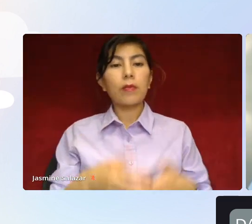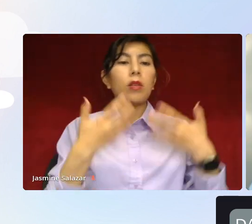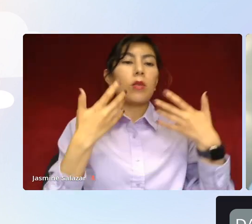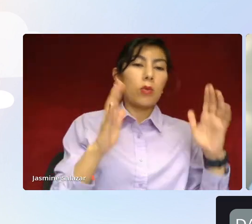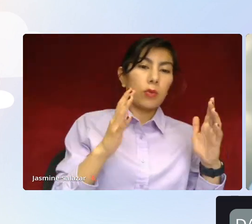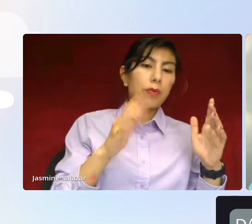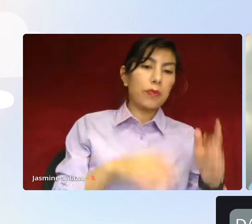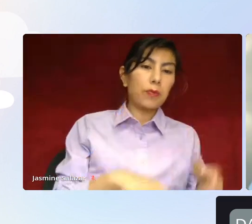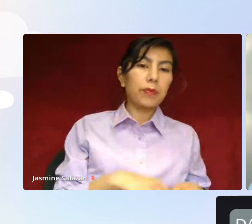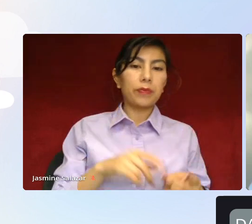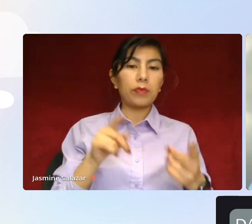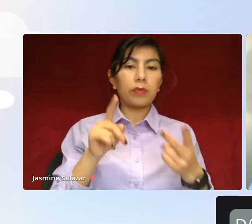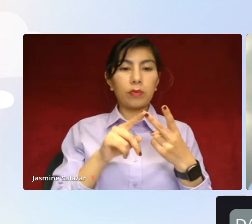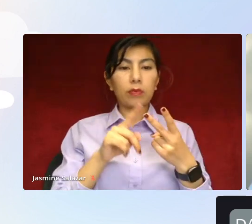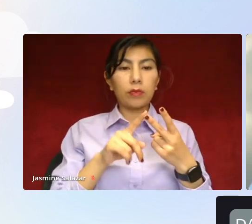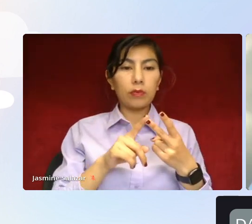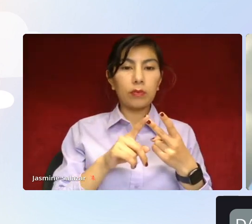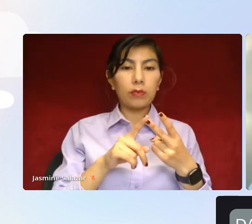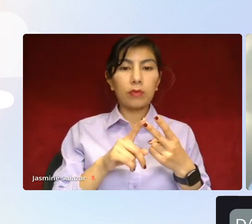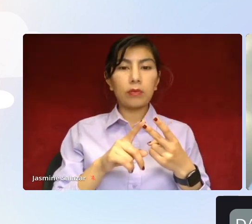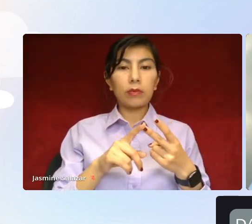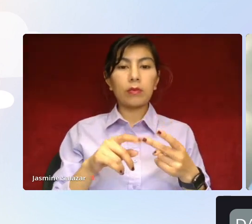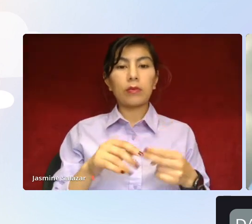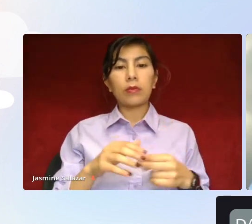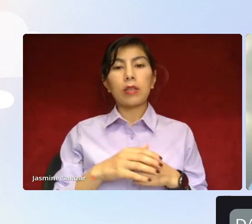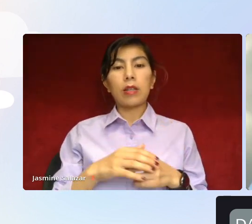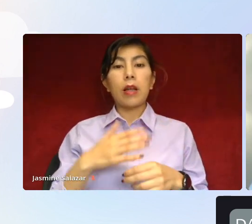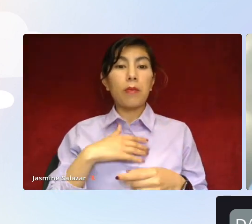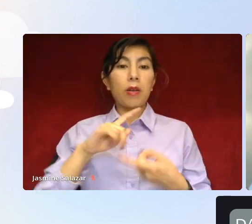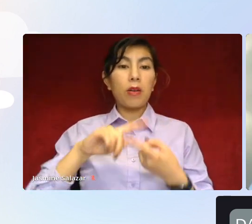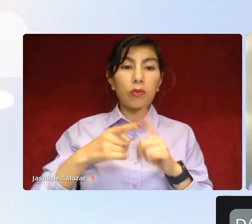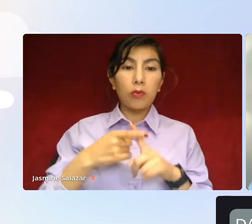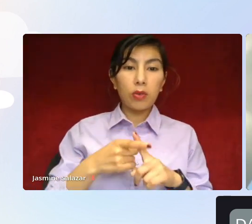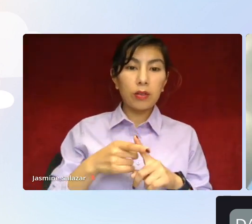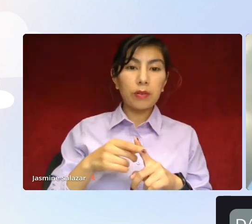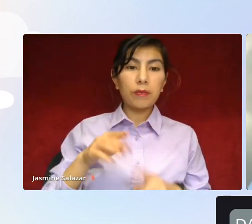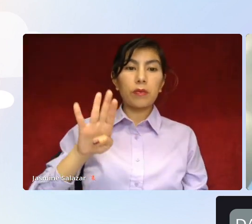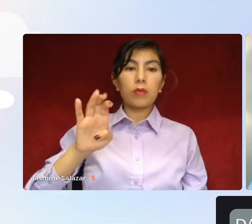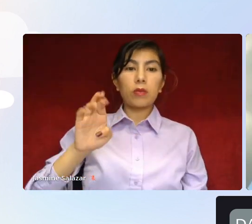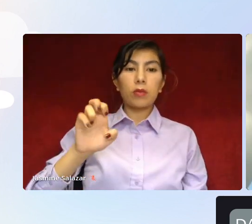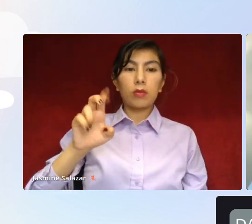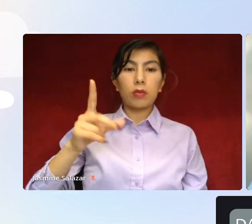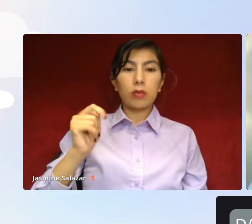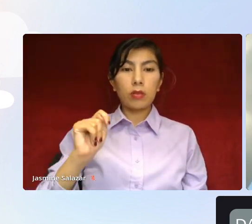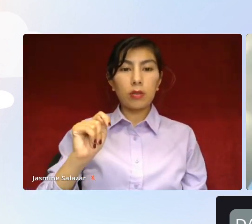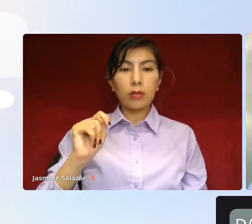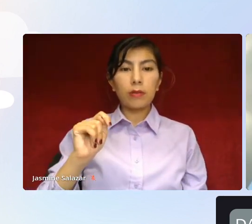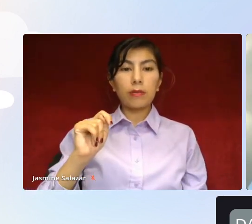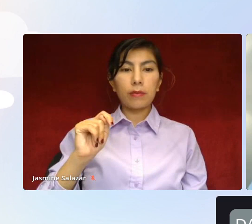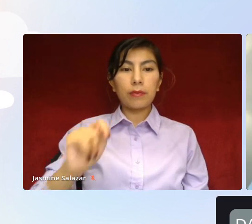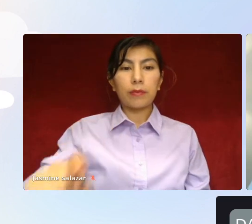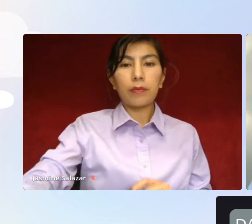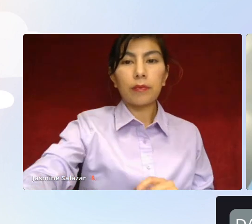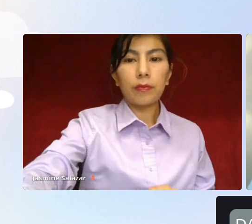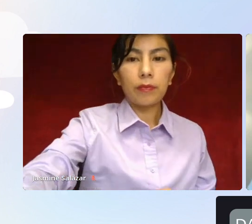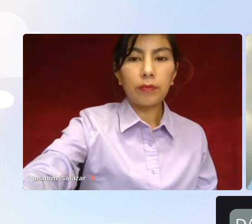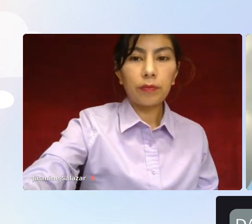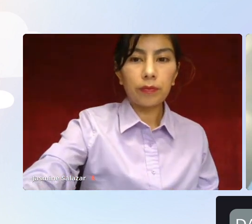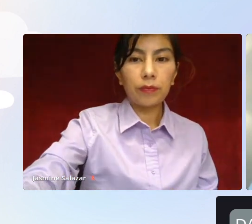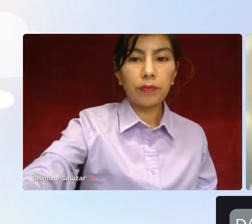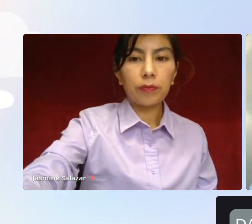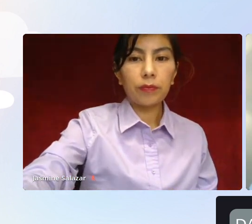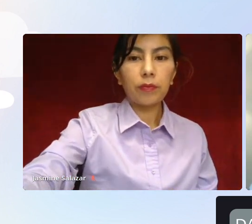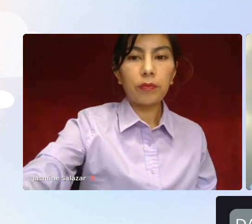a dog that's also saying woo. My friend Bridget, can you? There we go. So that was a long way around the block.